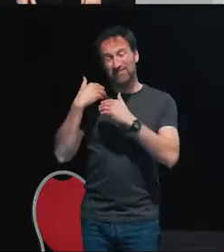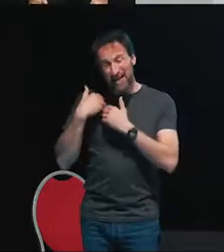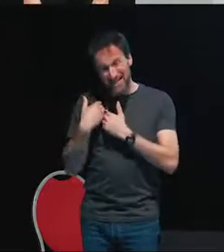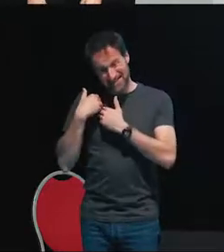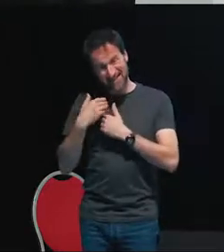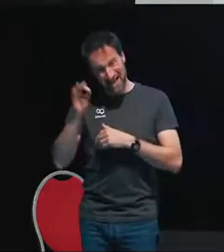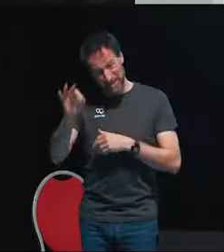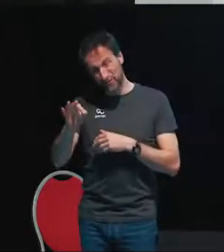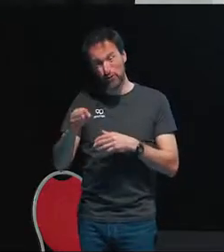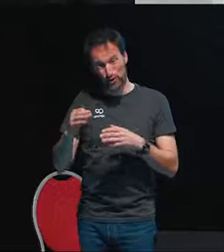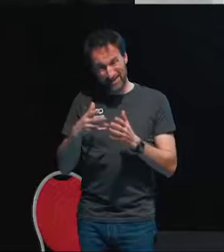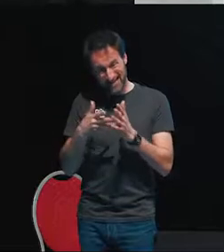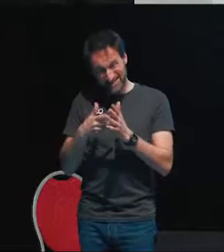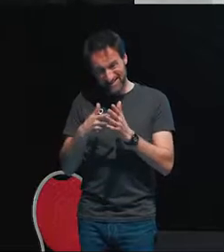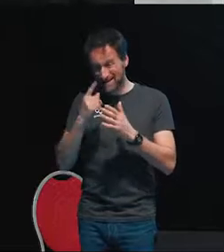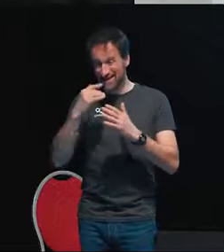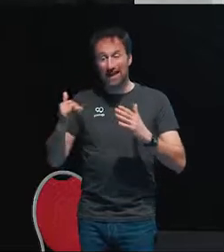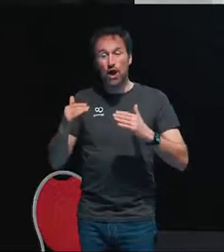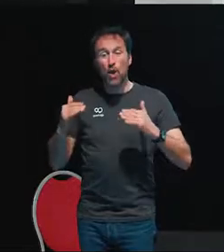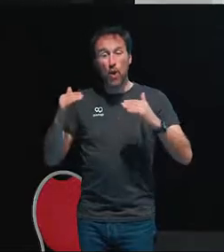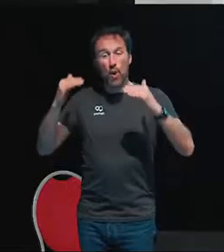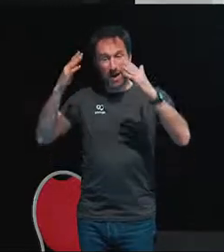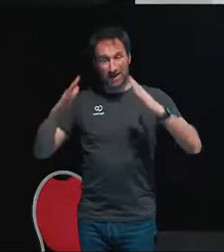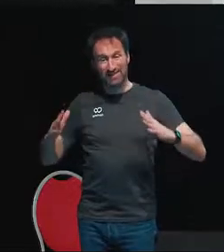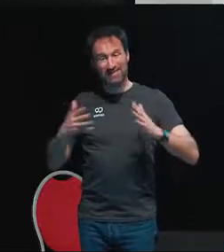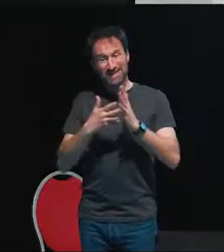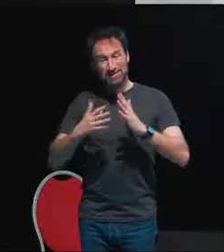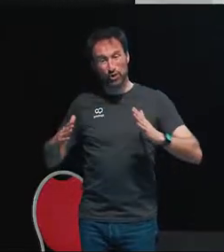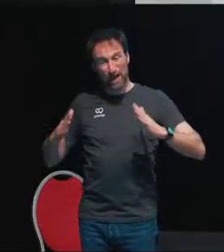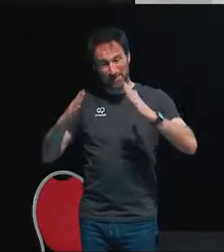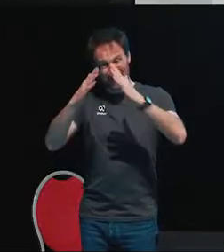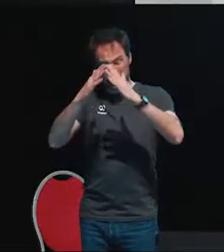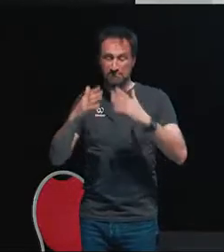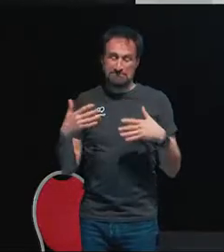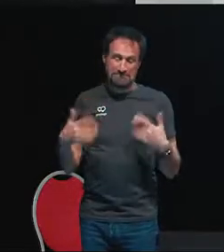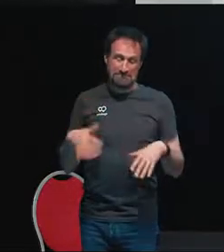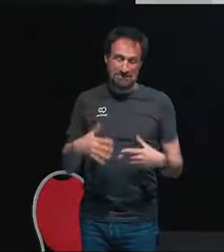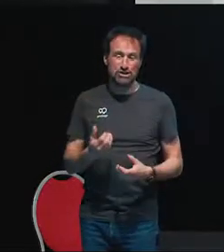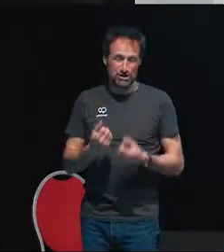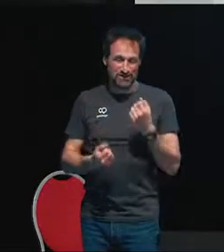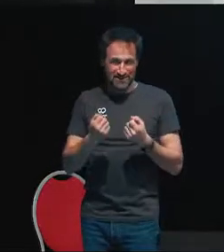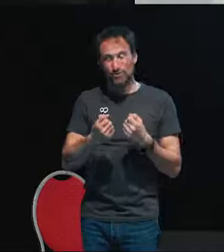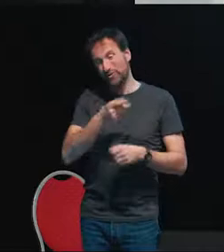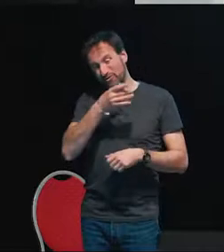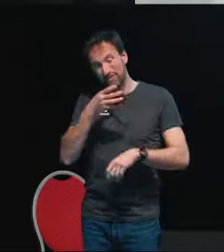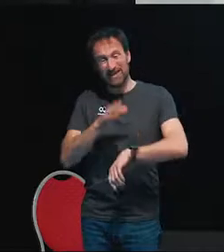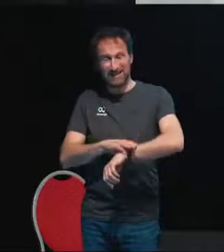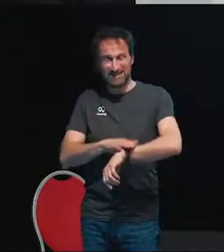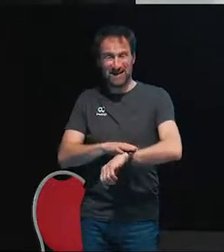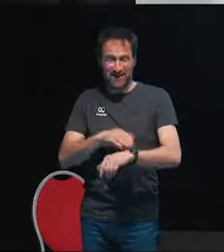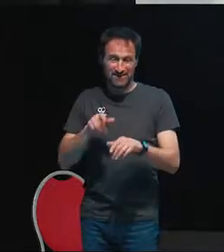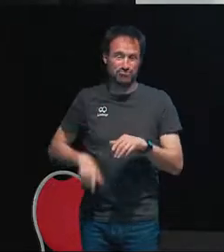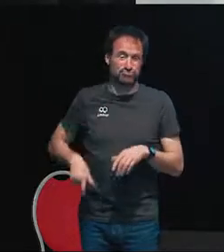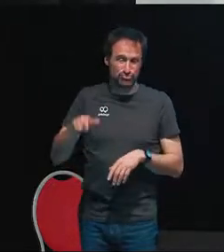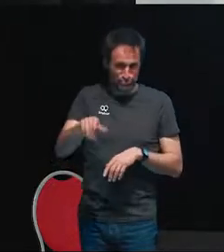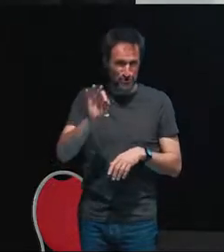go up in the pyramid it is very difficult to do that and you're gonna spend a lot of time maintaining them we also have the topic of shared tools